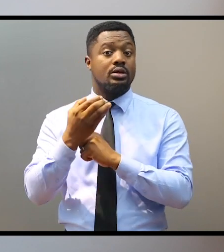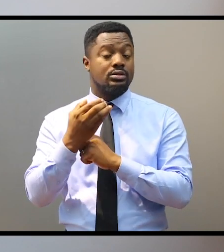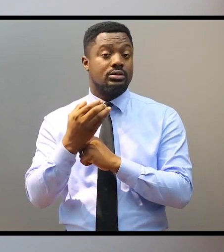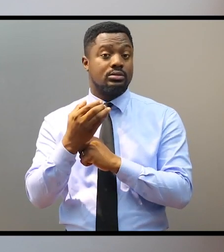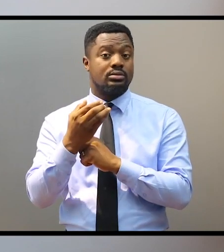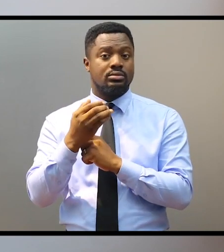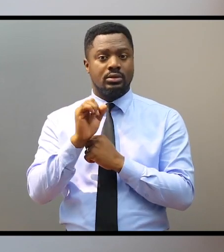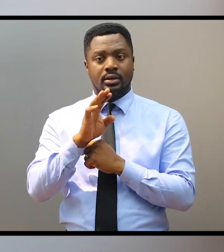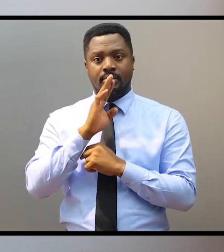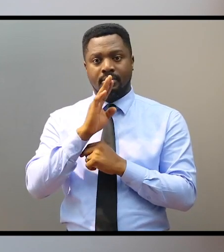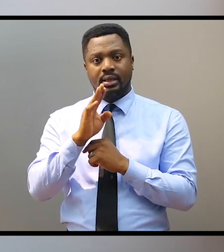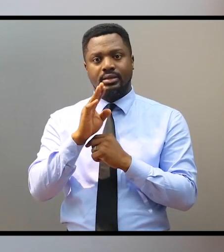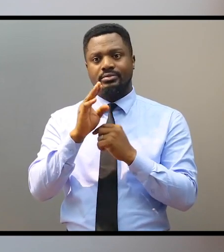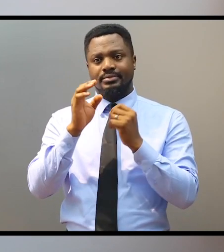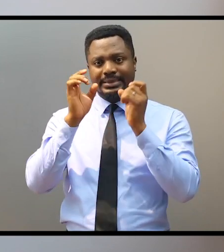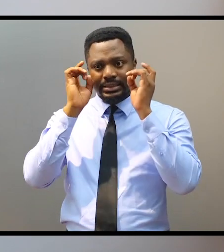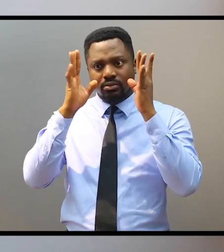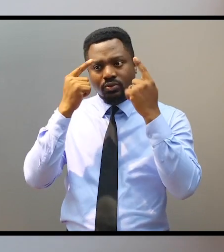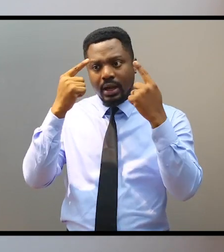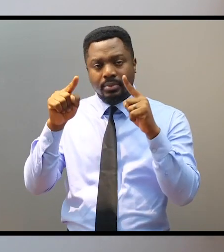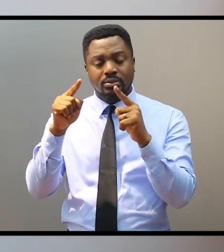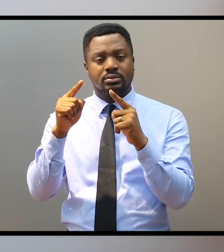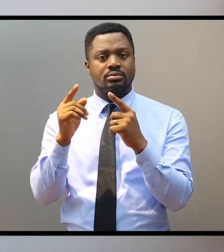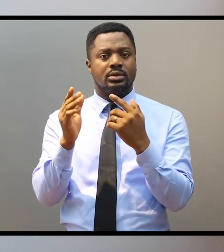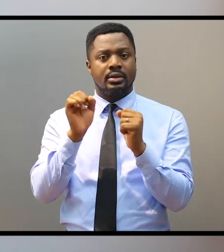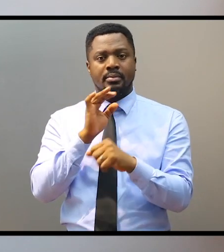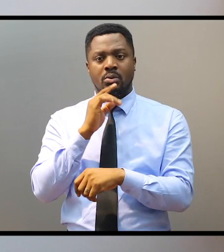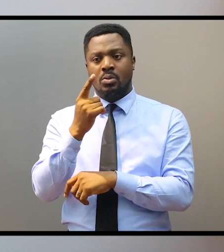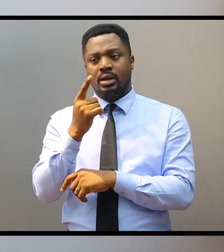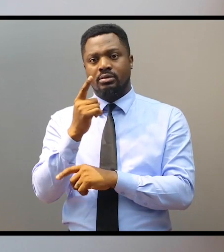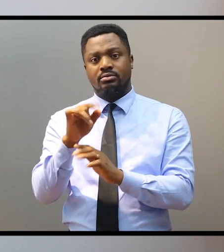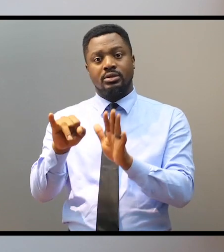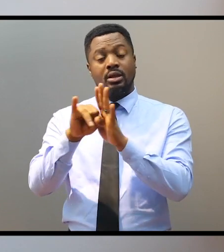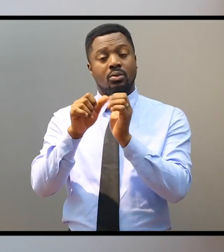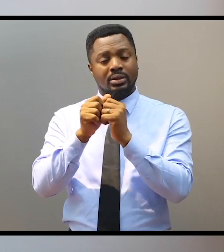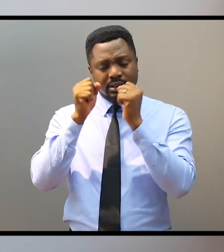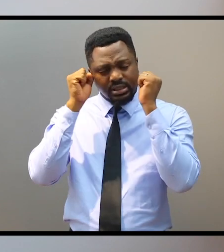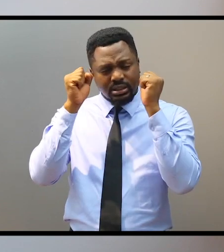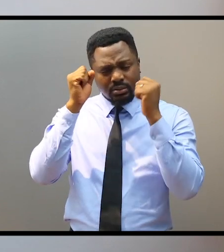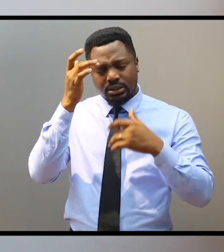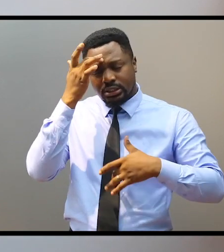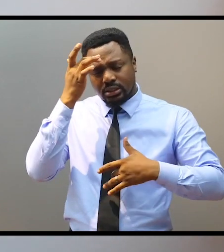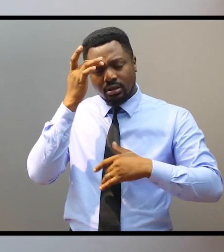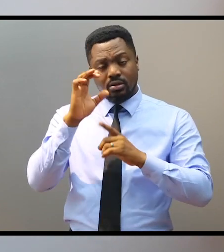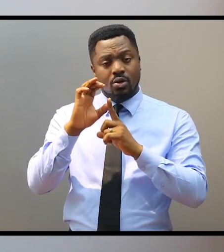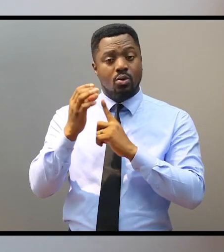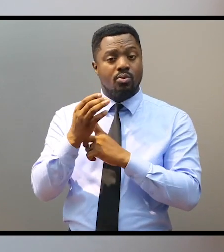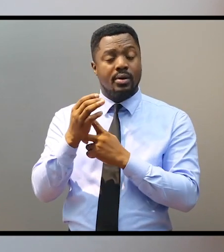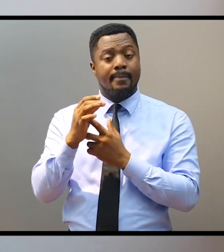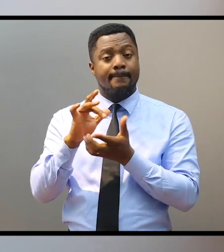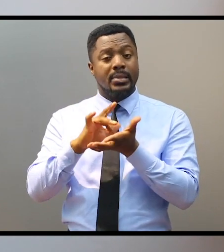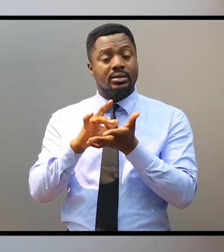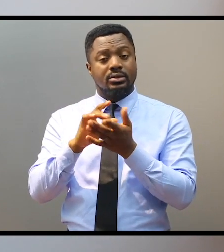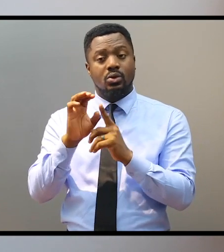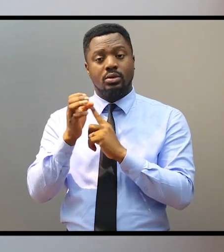condition, it can be traumatic brain injury, or it can be one being diagnosed with a chronic illness condition,